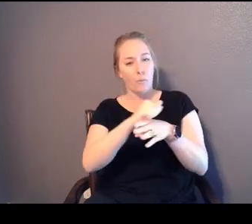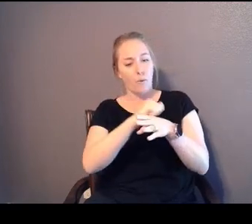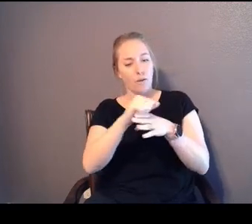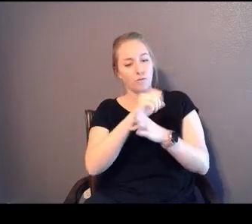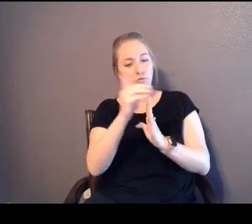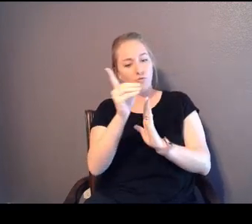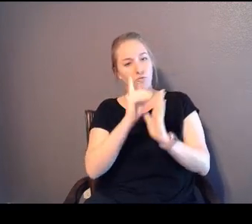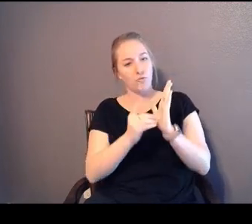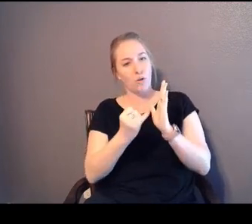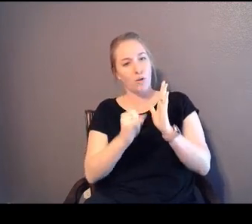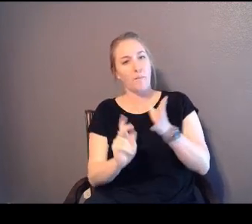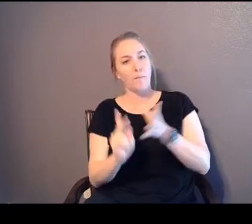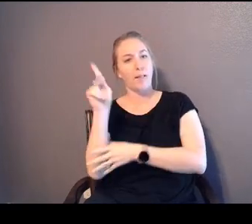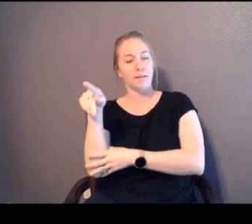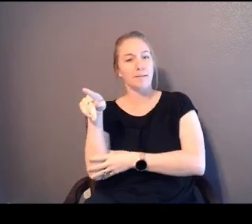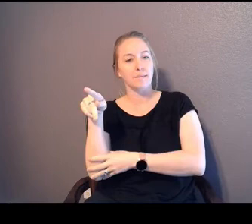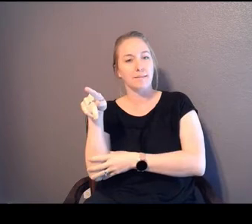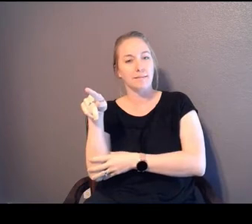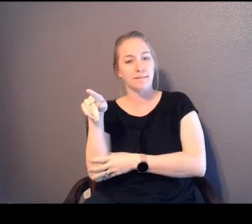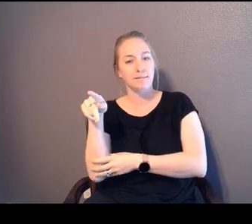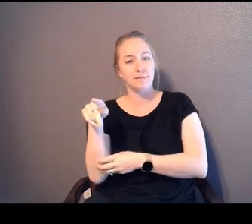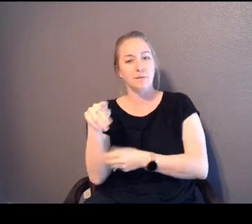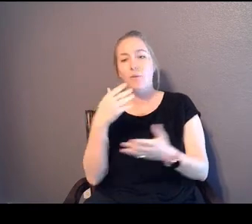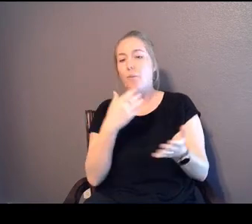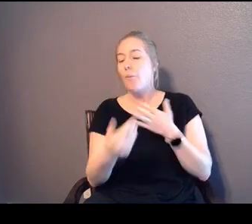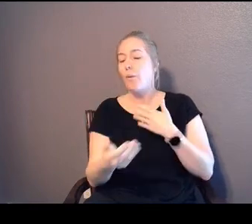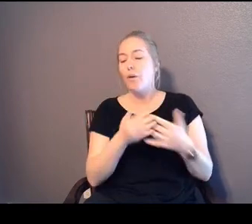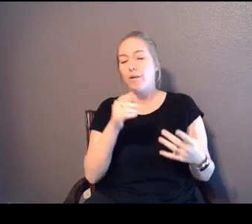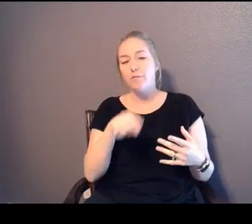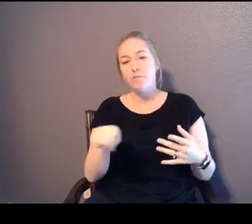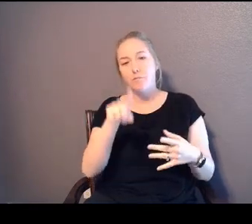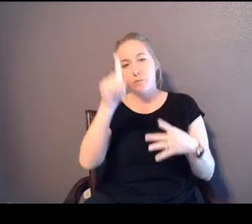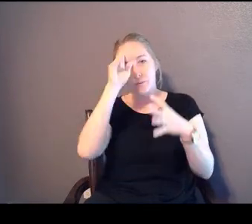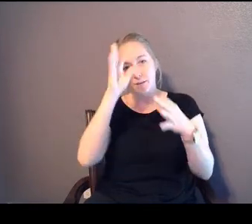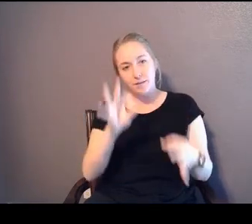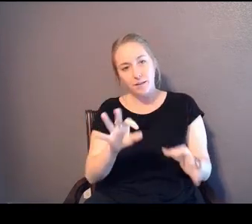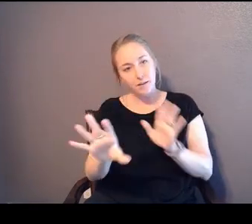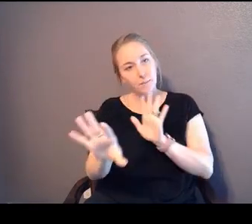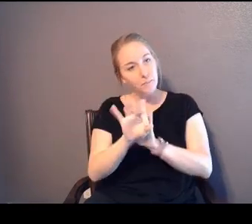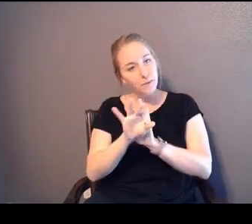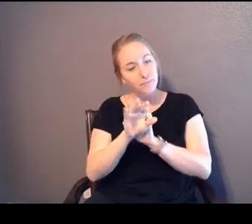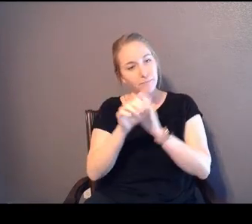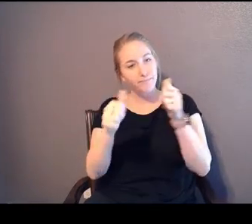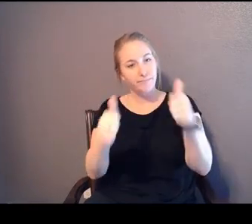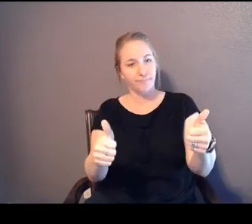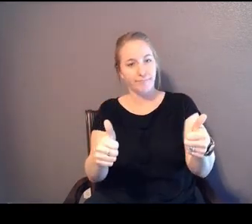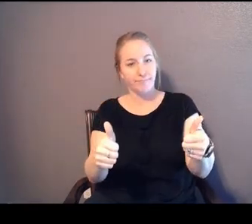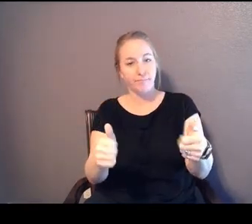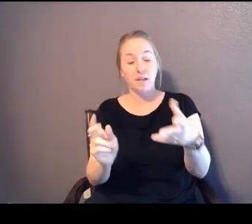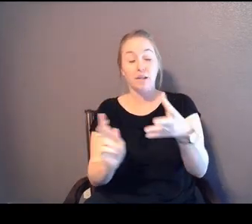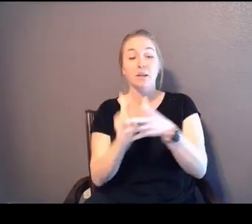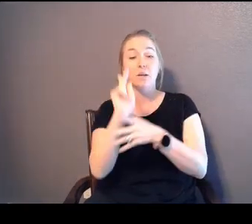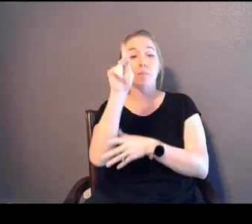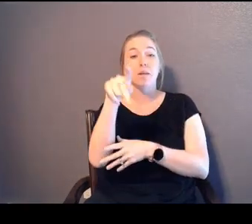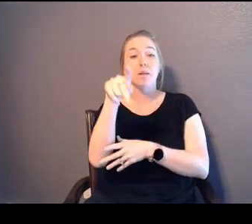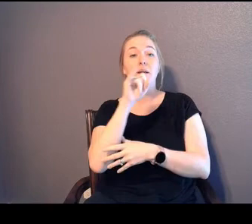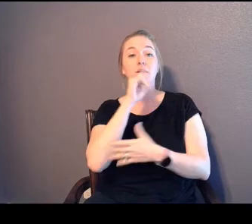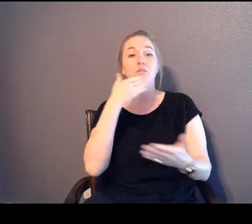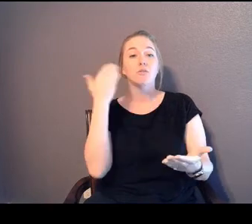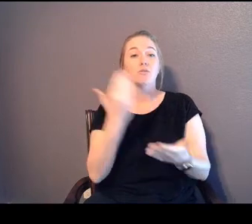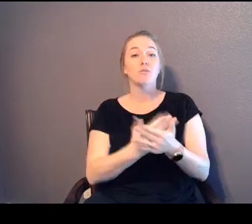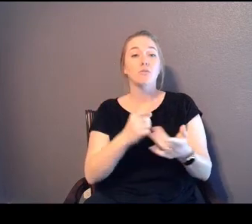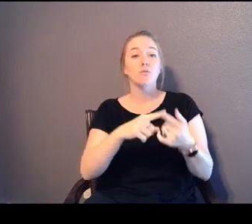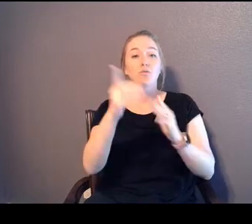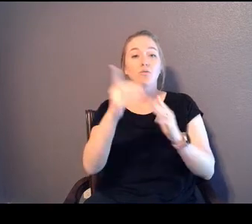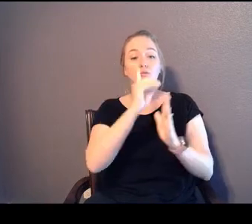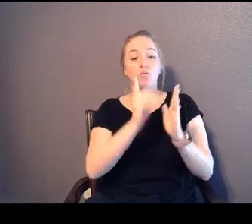So whatever plant you decide to pick is going to be great. A plant is a great thing to draw because it really reminds